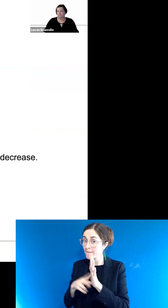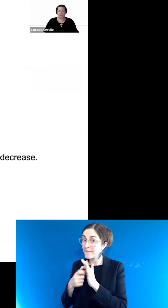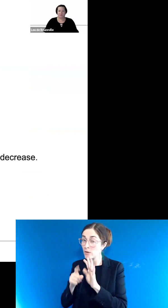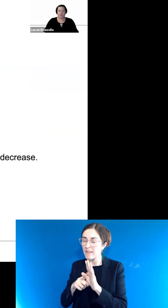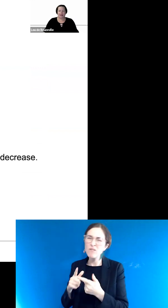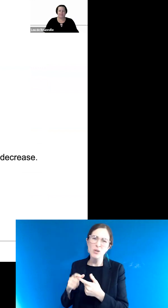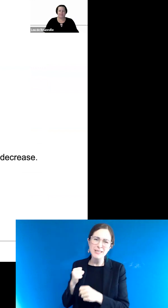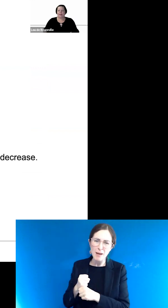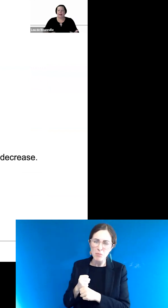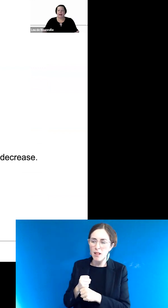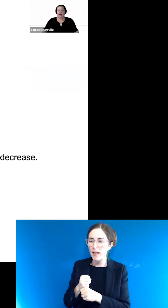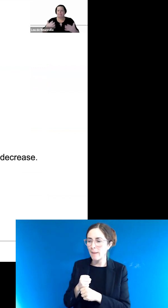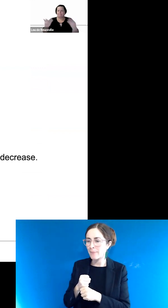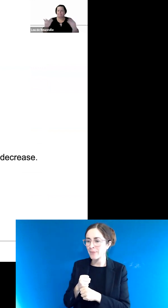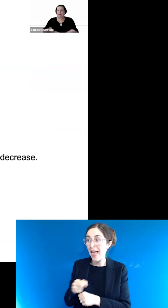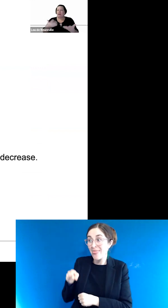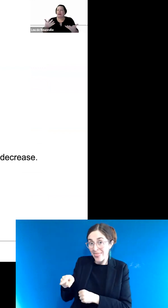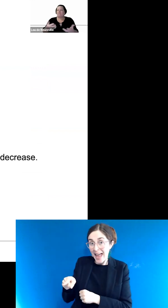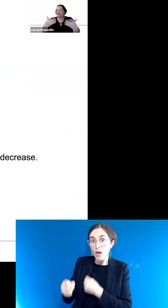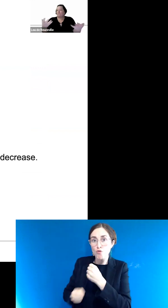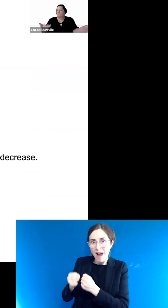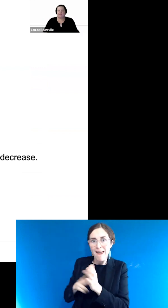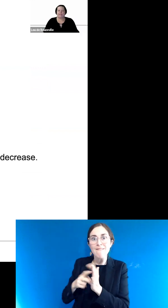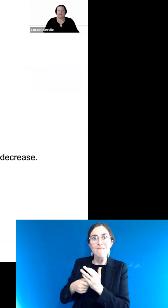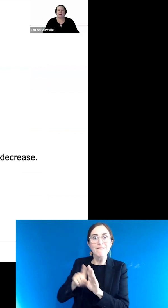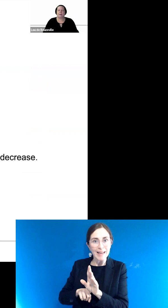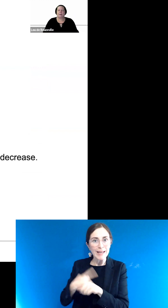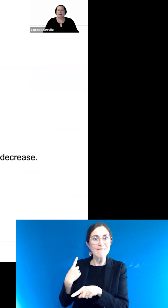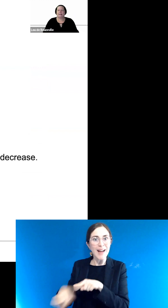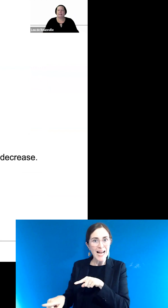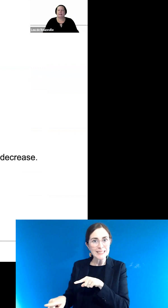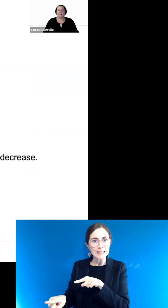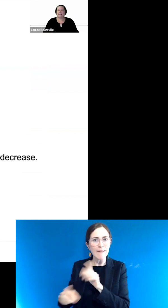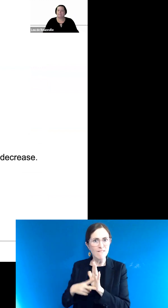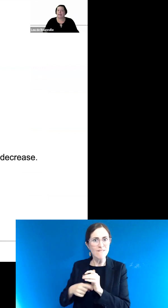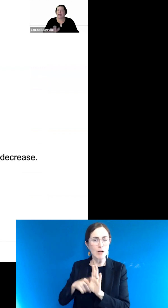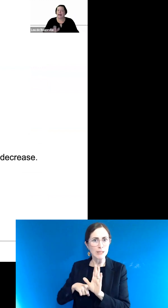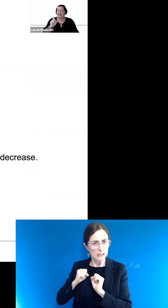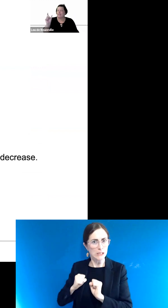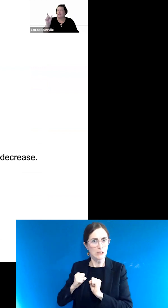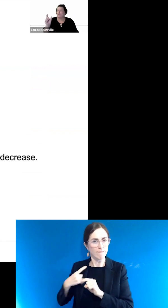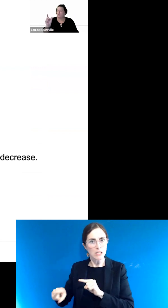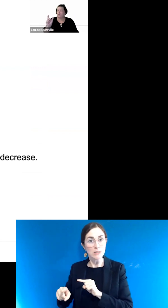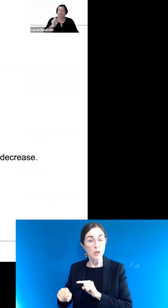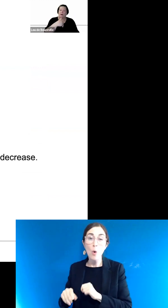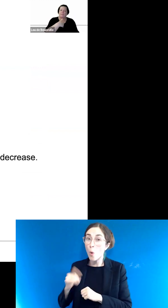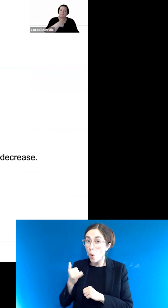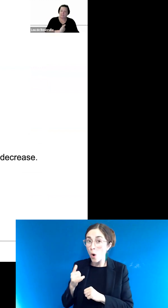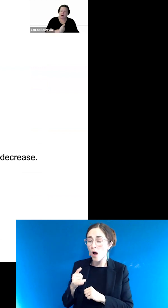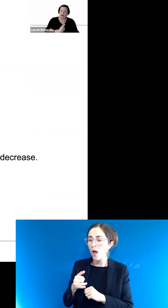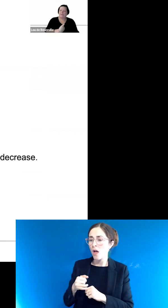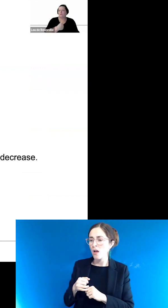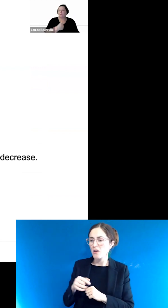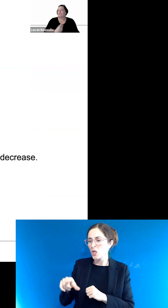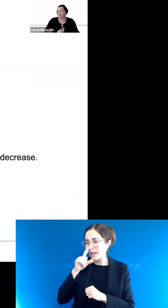very. So like they ran very fast, etc. But sometimes they'll actually have a different word, like